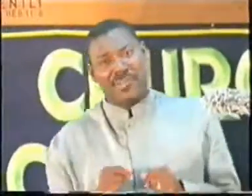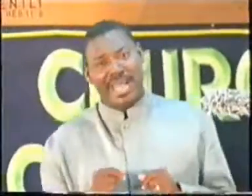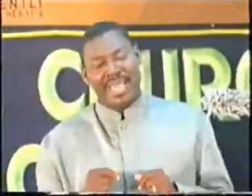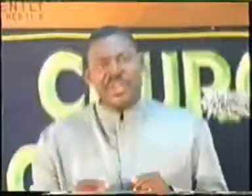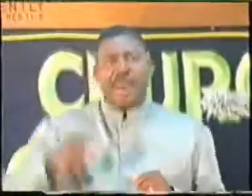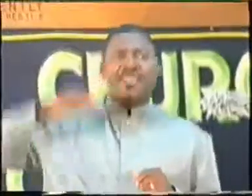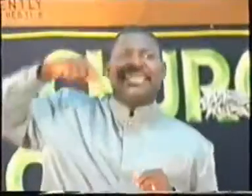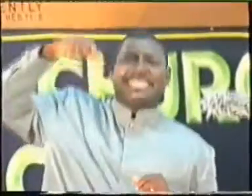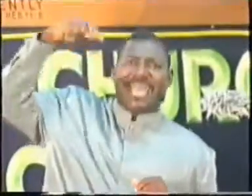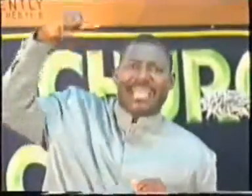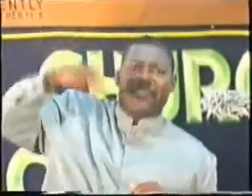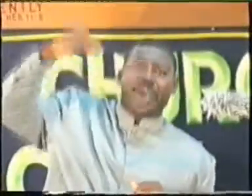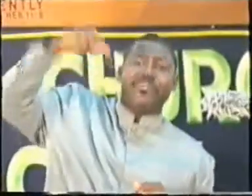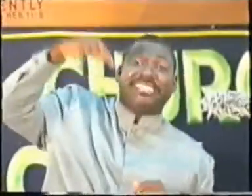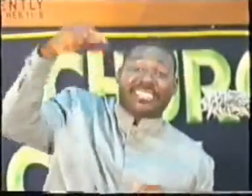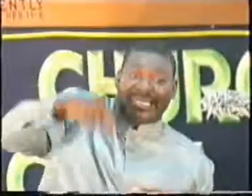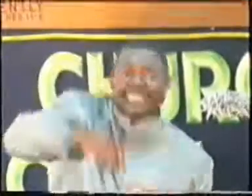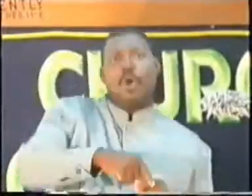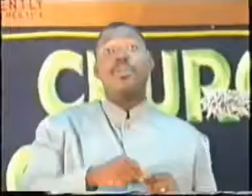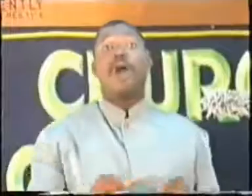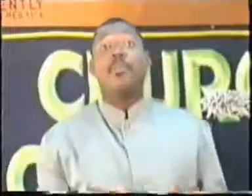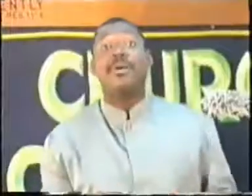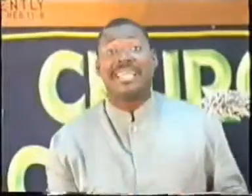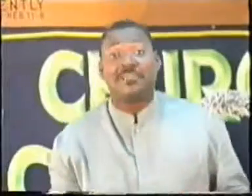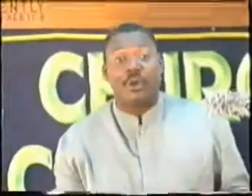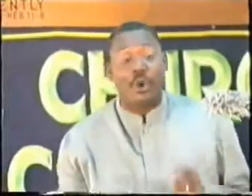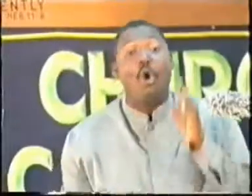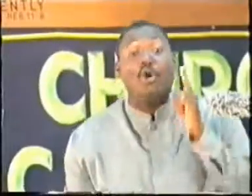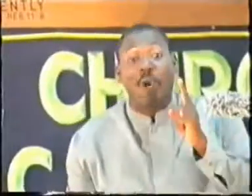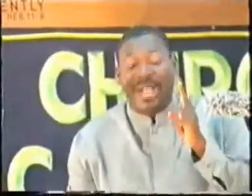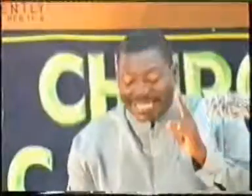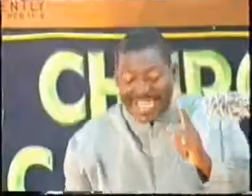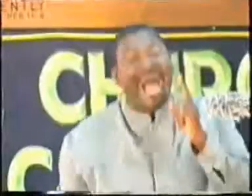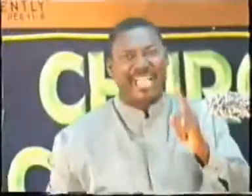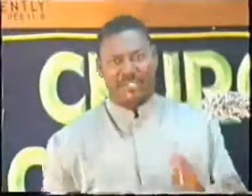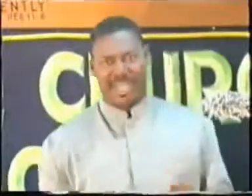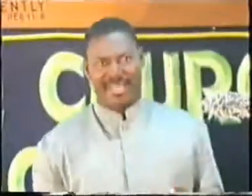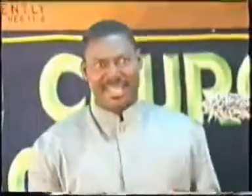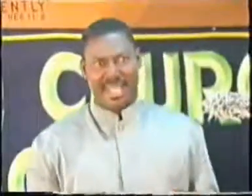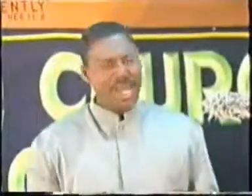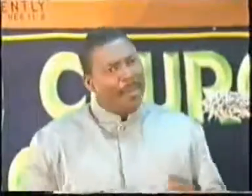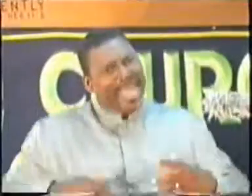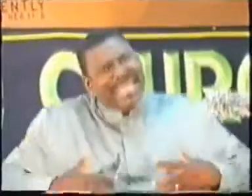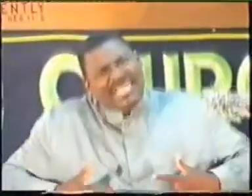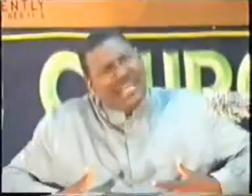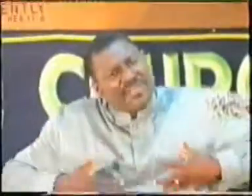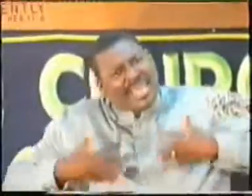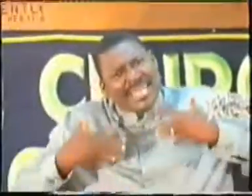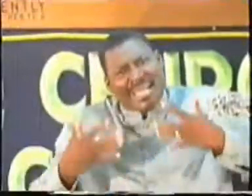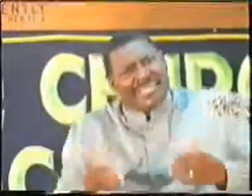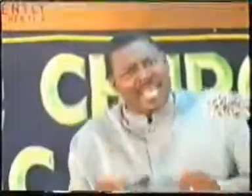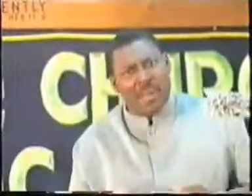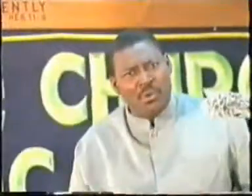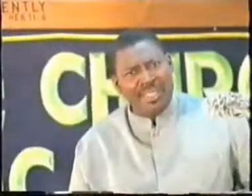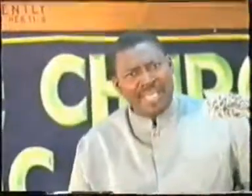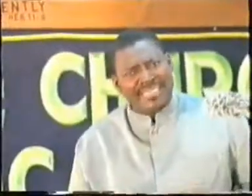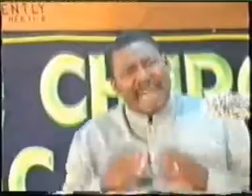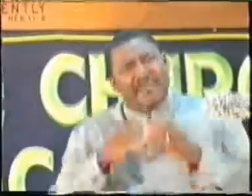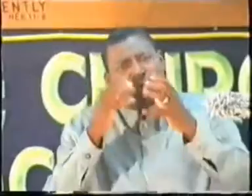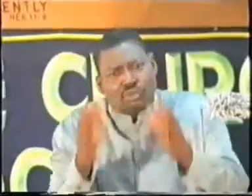a mere human. Then we are disgaying a mere human, said the Uncle Porti as a fauna, or no one cassa, a train. Them and yet ye free any